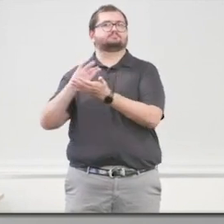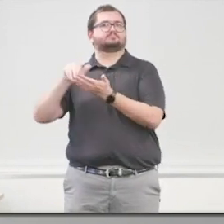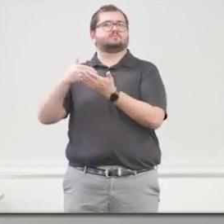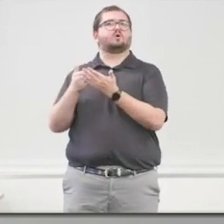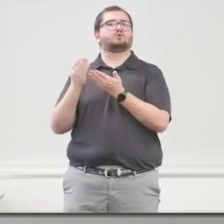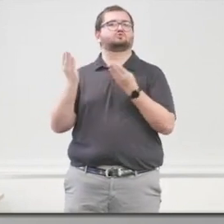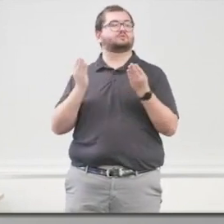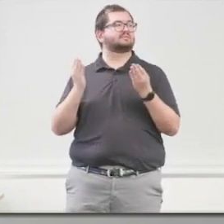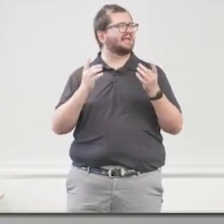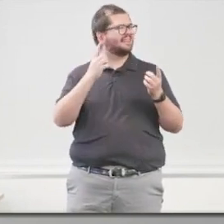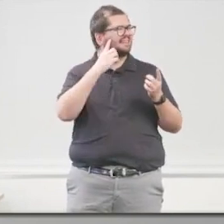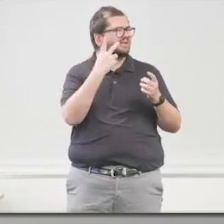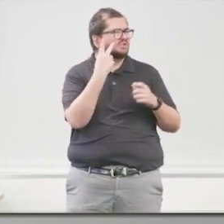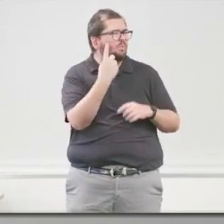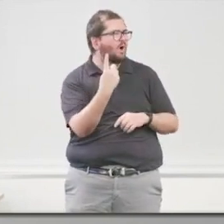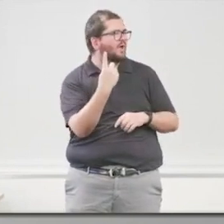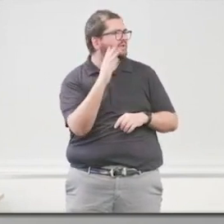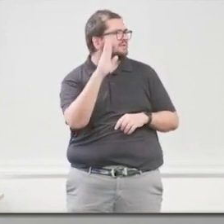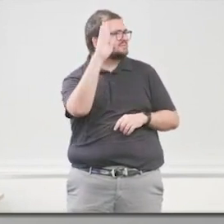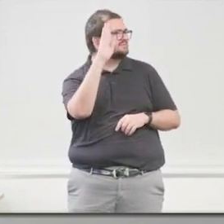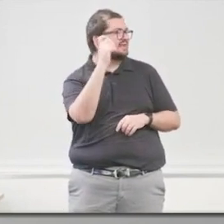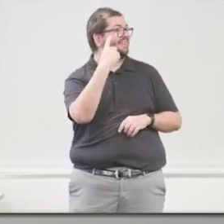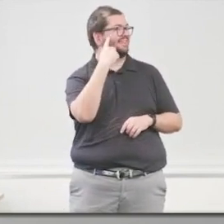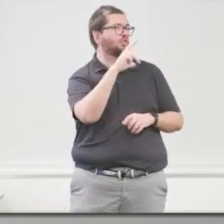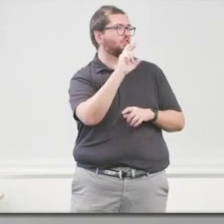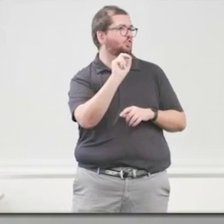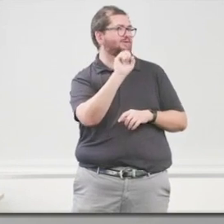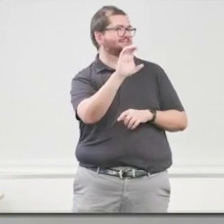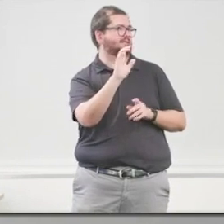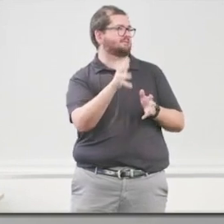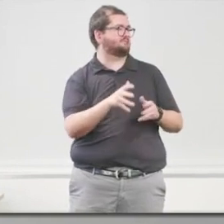I think I saw a handout here just real quick. I think we've got like 30 seconds.